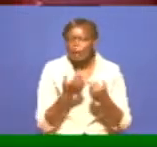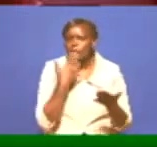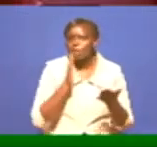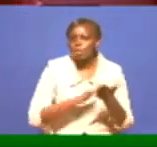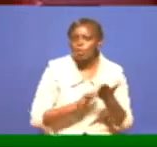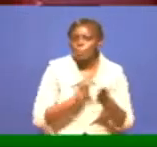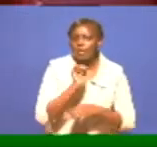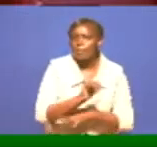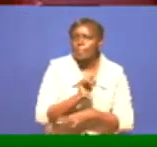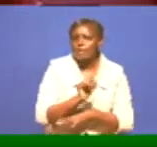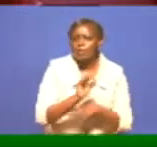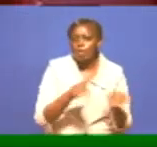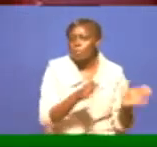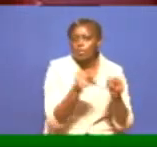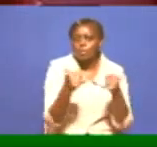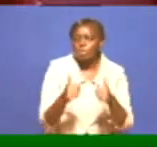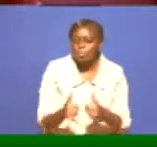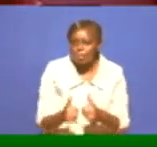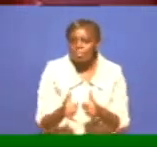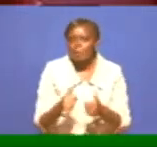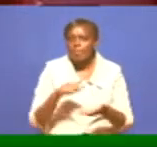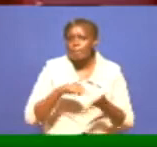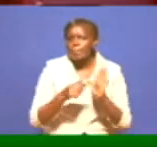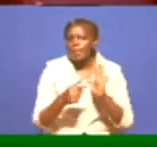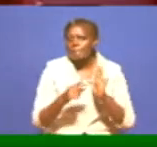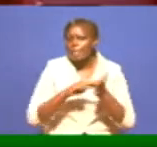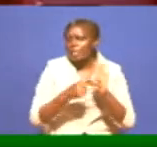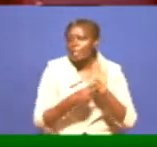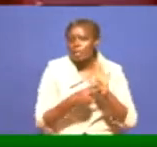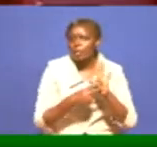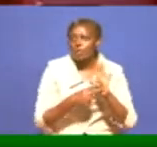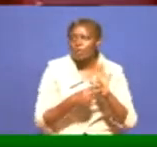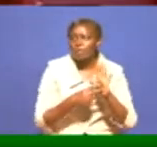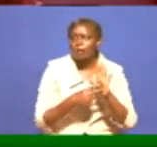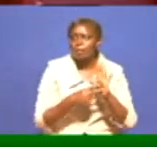not being given an opportunity it's out of order? I don't think so. Mr. Speaker,